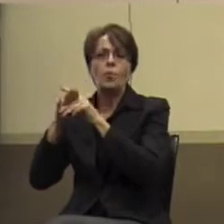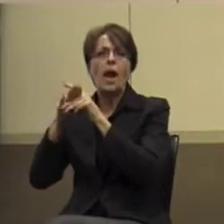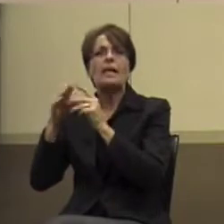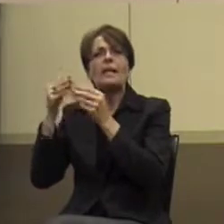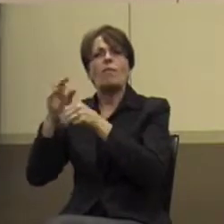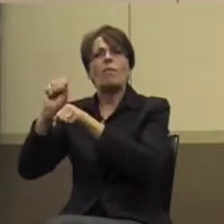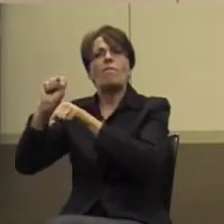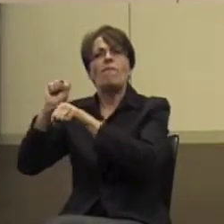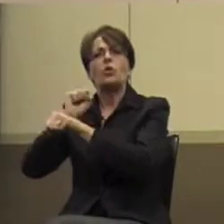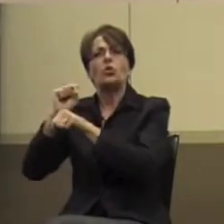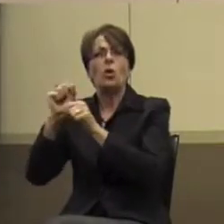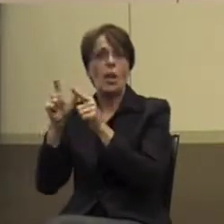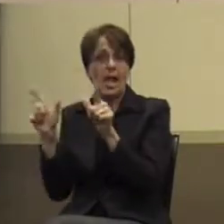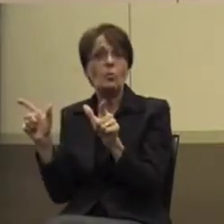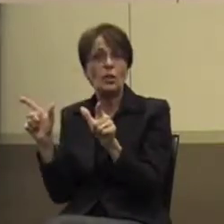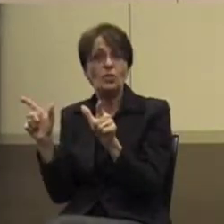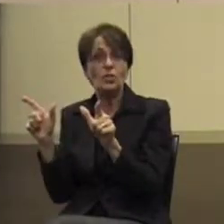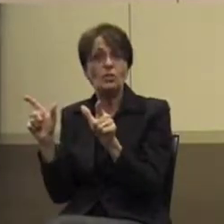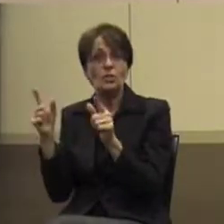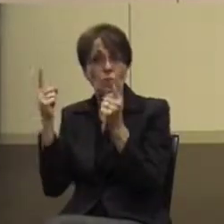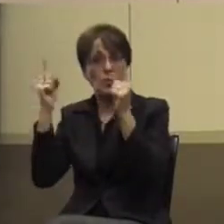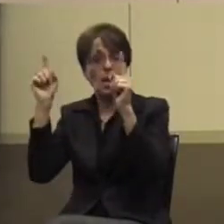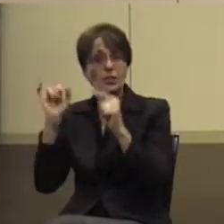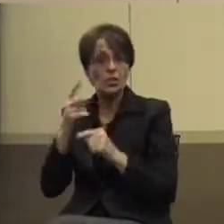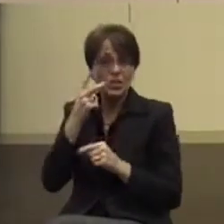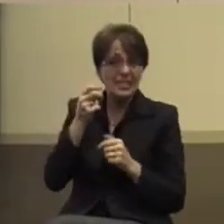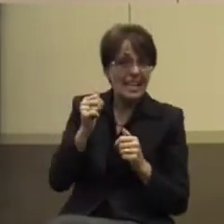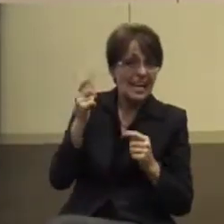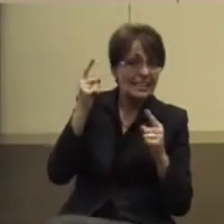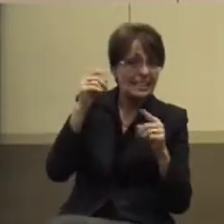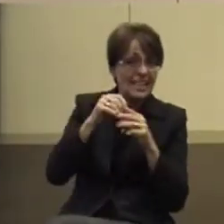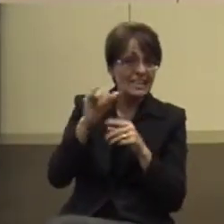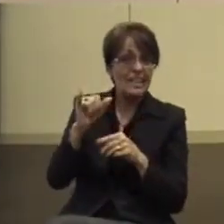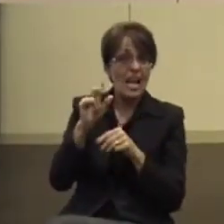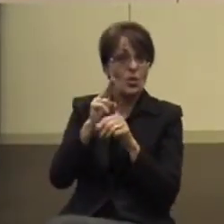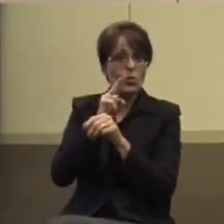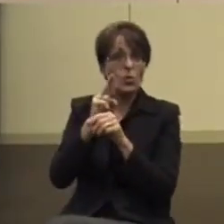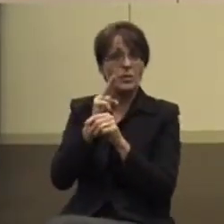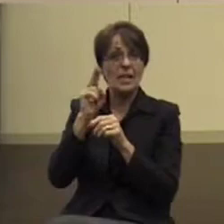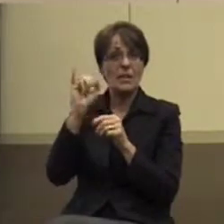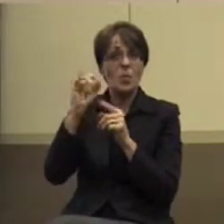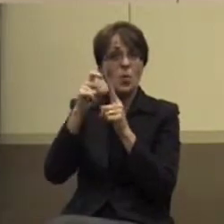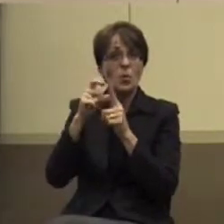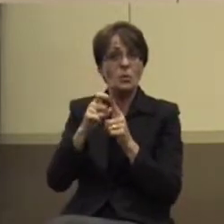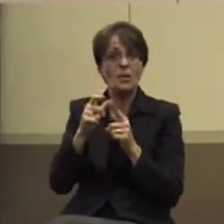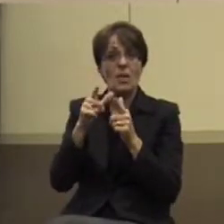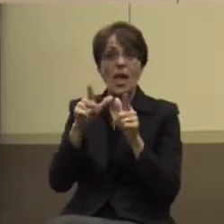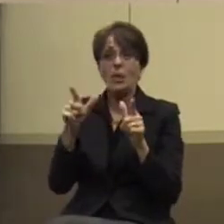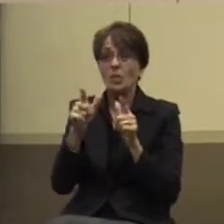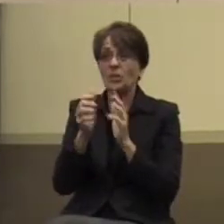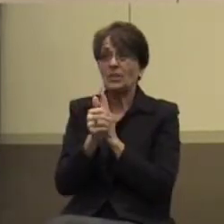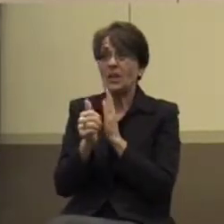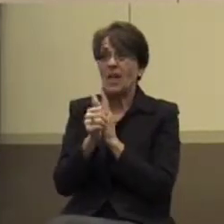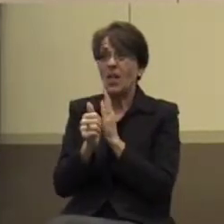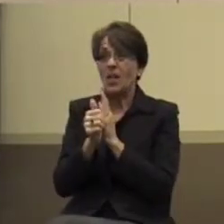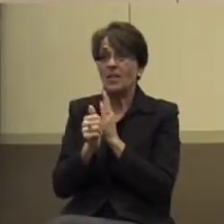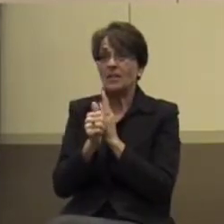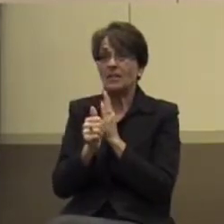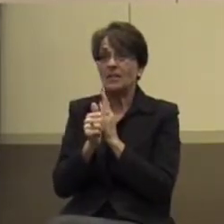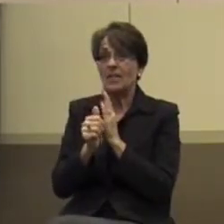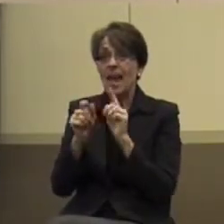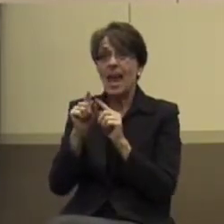that. Did you see, was there any success in that, do you think? Like using those language skills as functional,